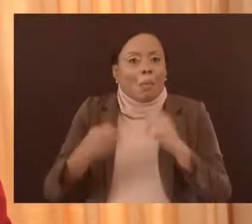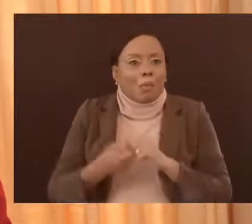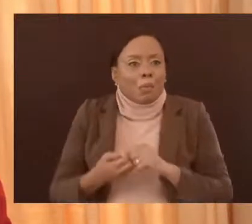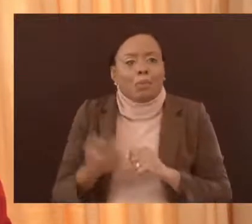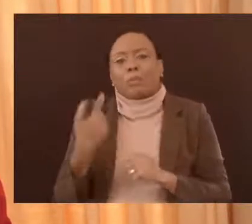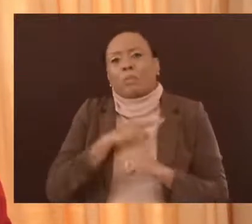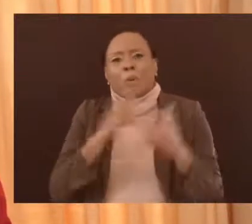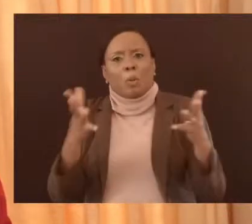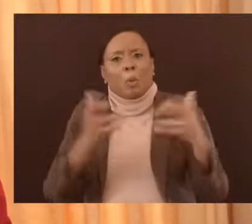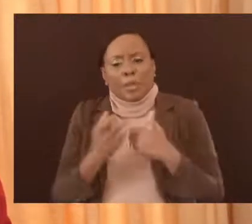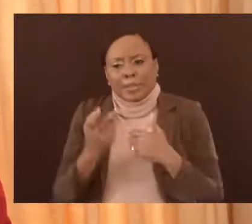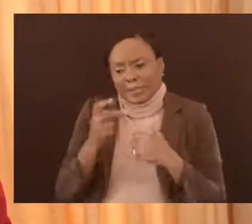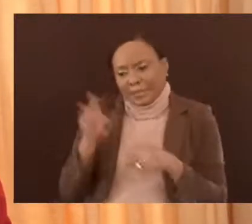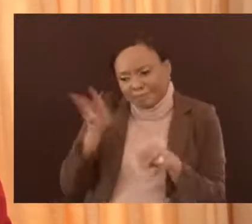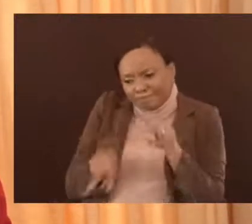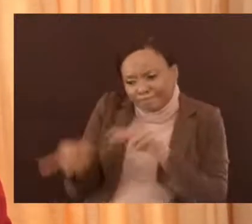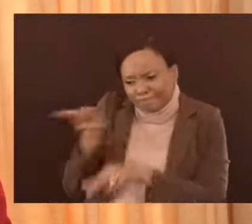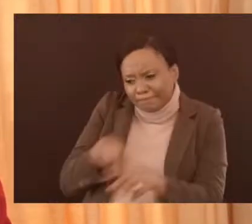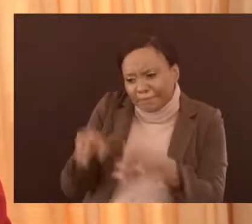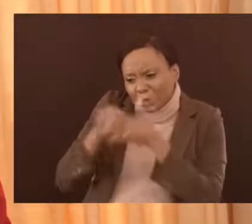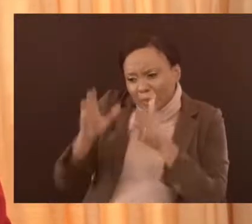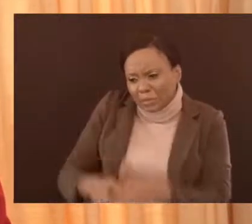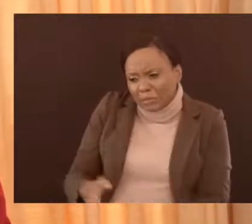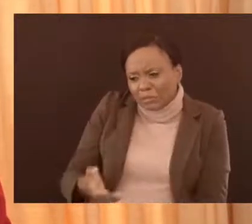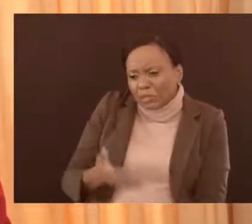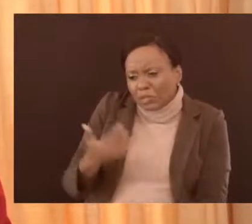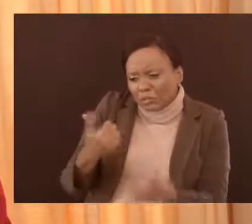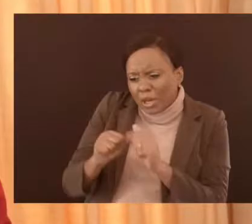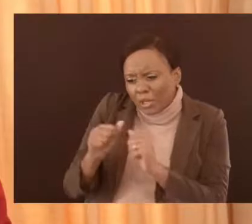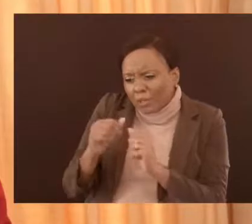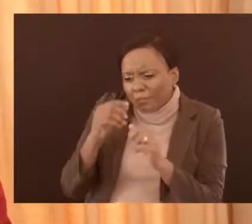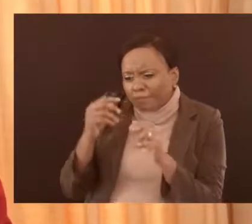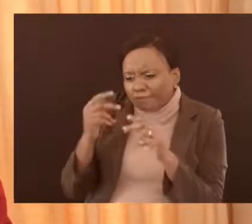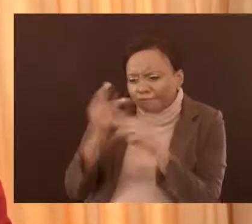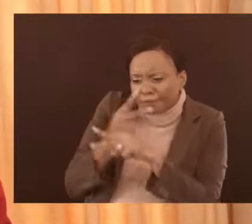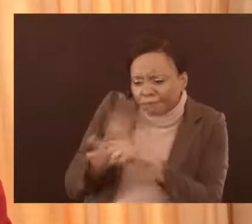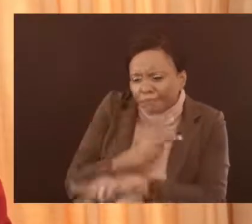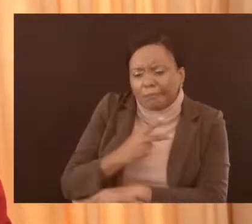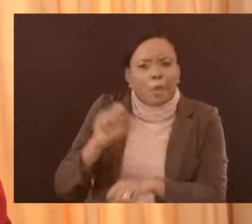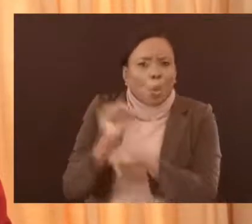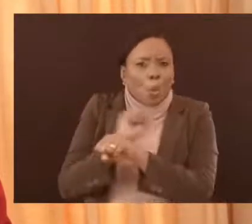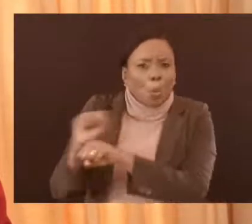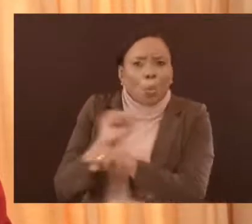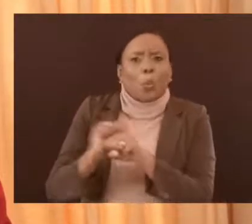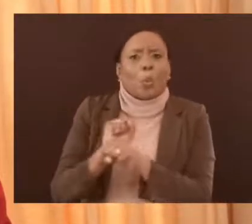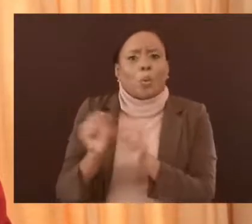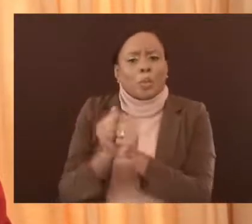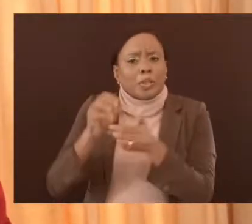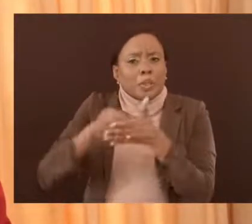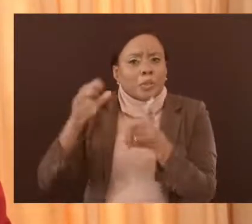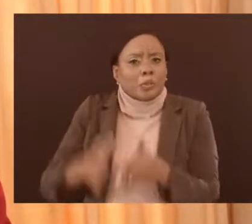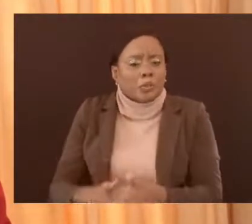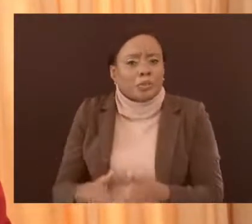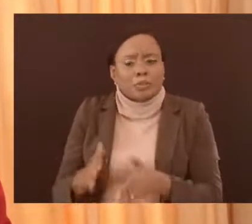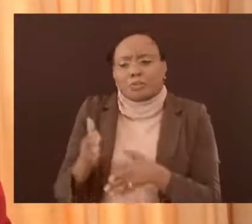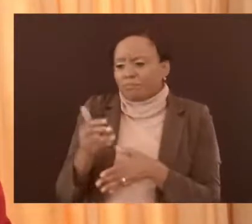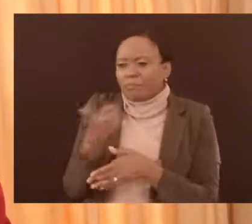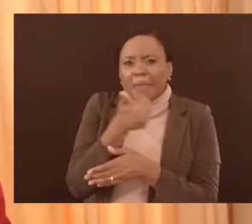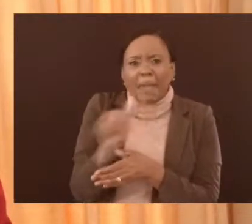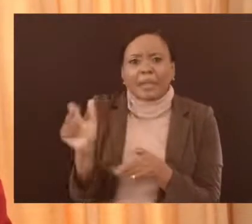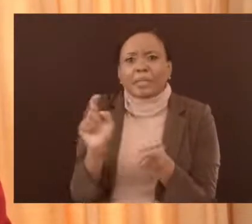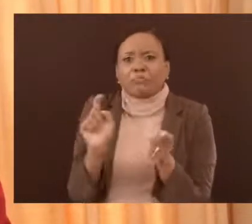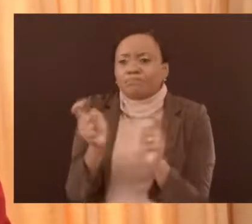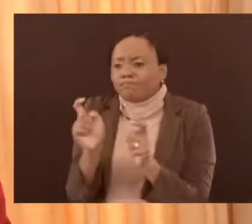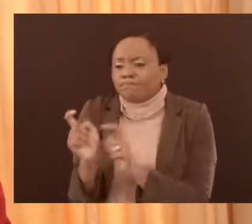we were able to see where they were, understand what the challenges were, and then work with them to be able to make any necessary modifications